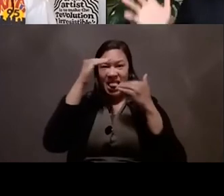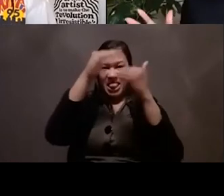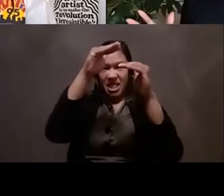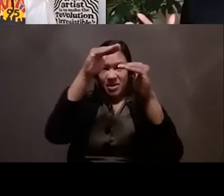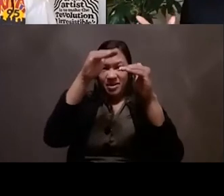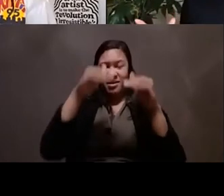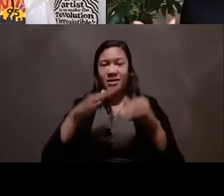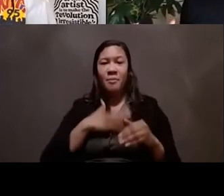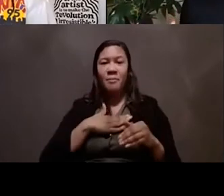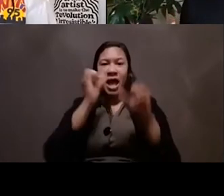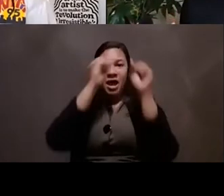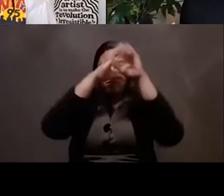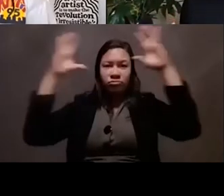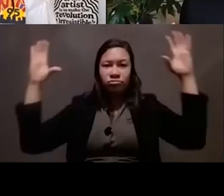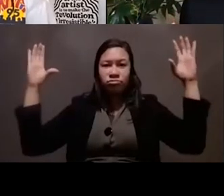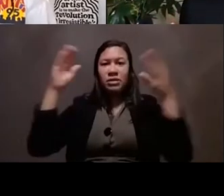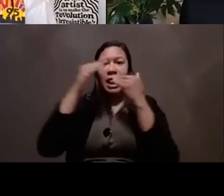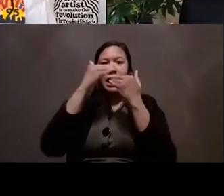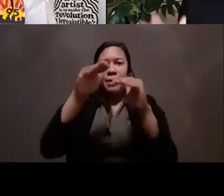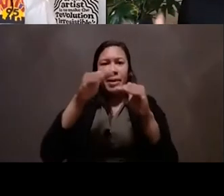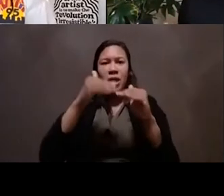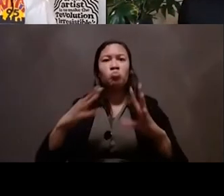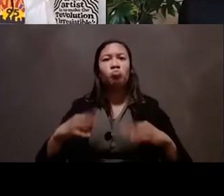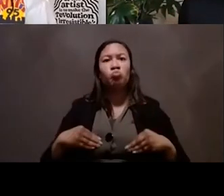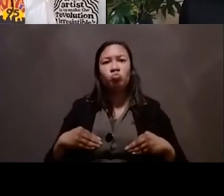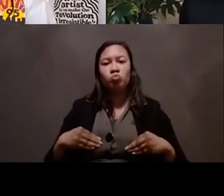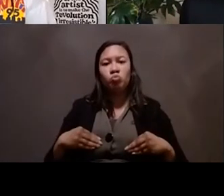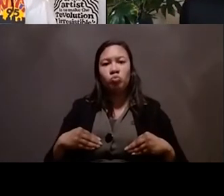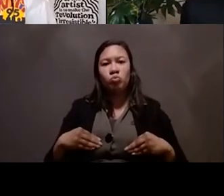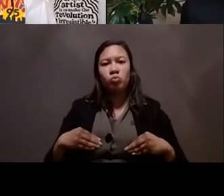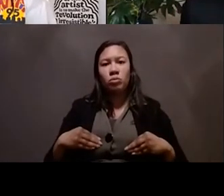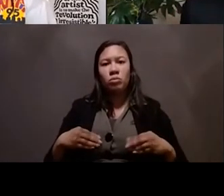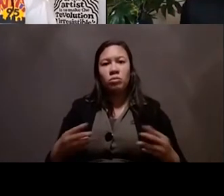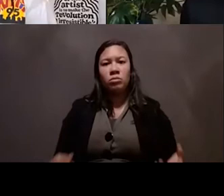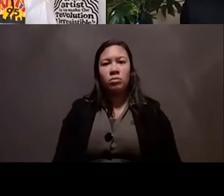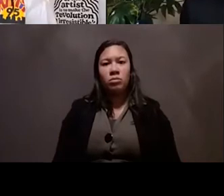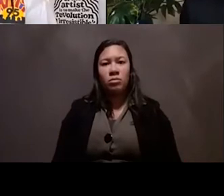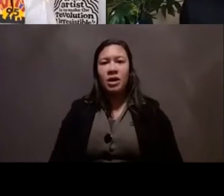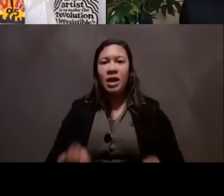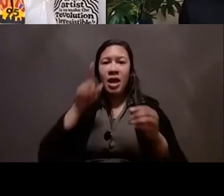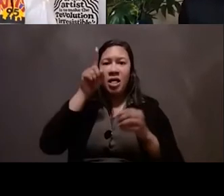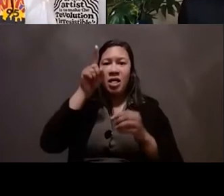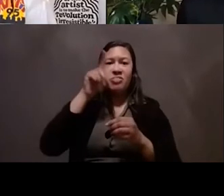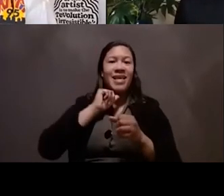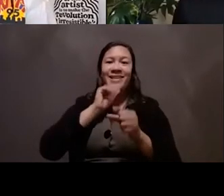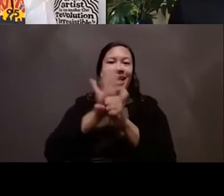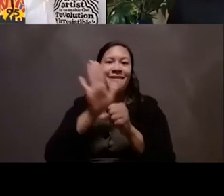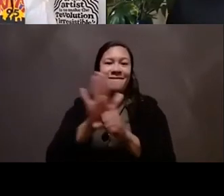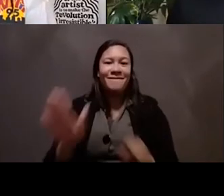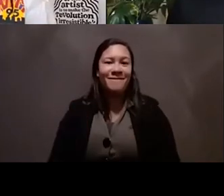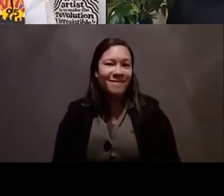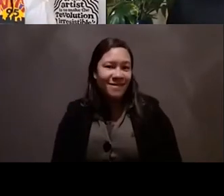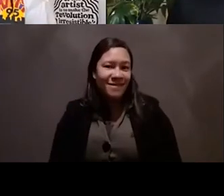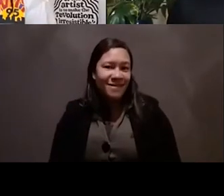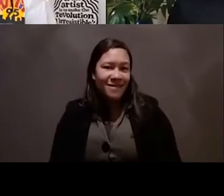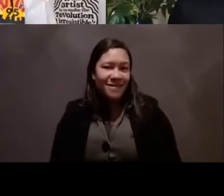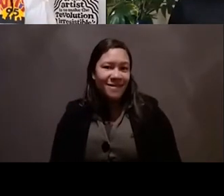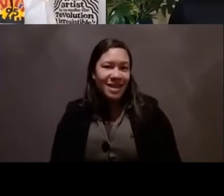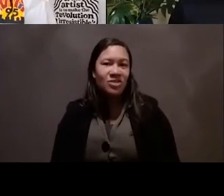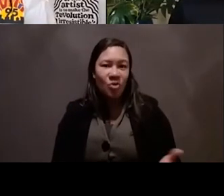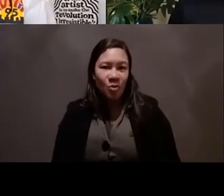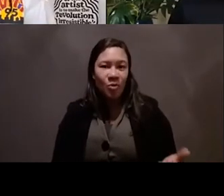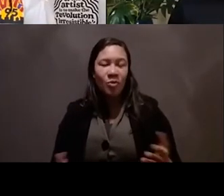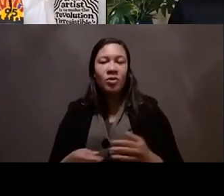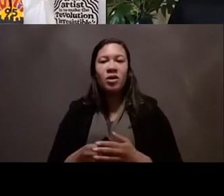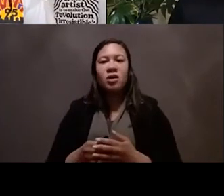my imagination, just not simply being enough. And I think having humility